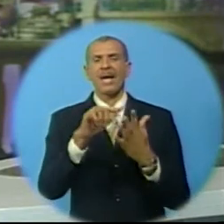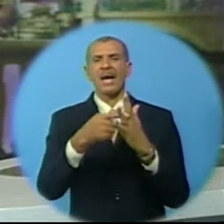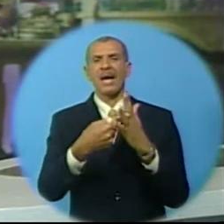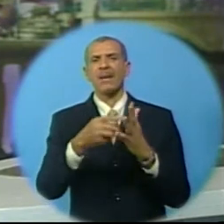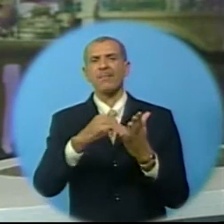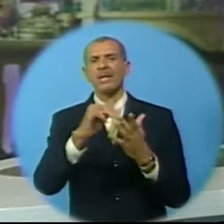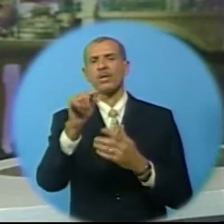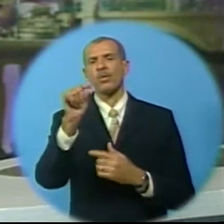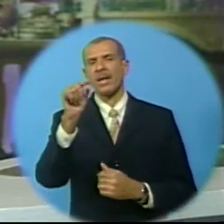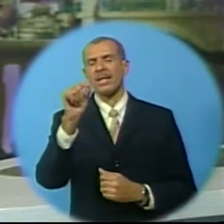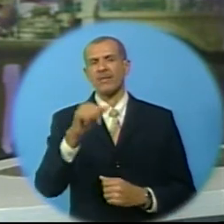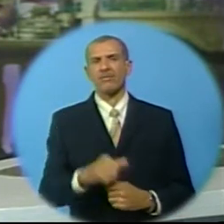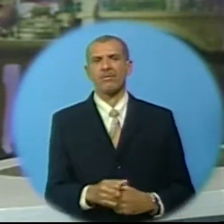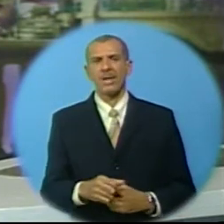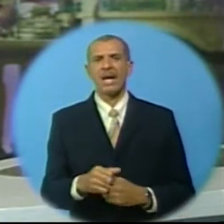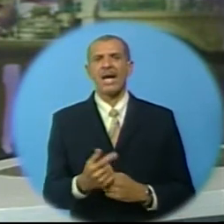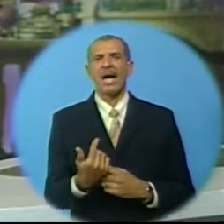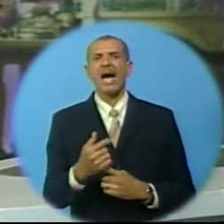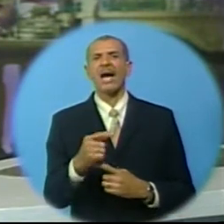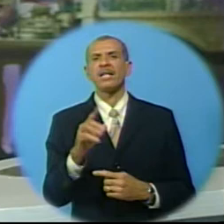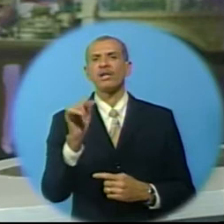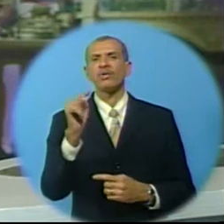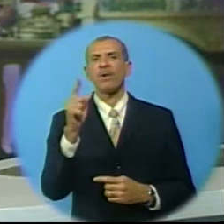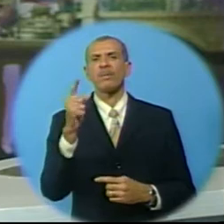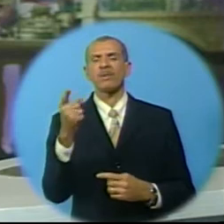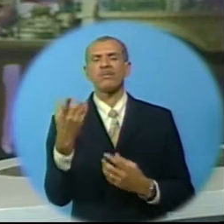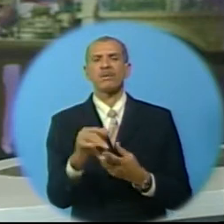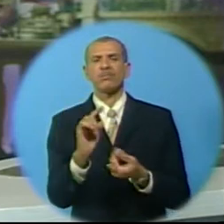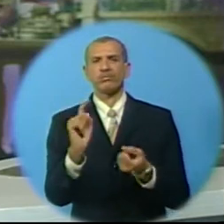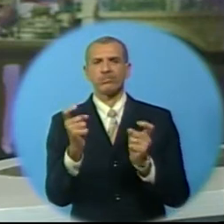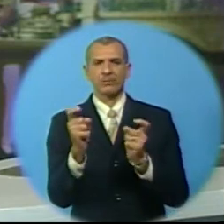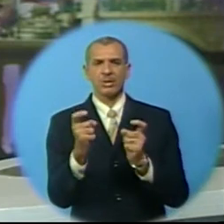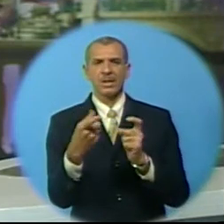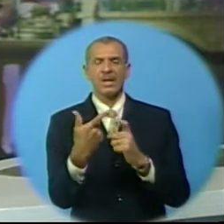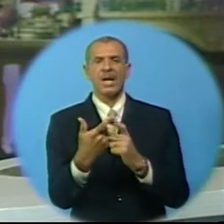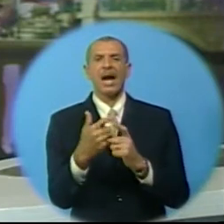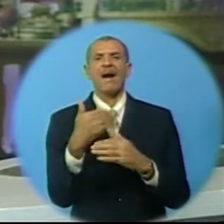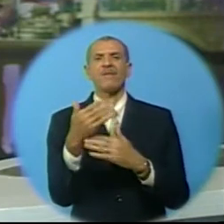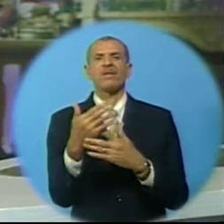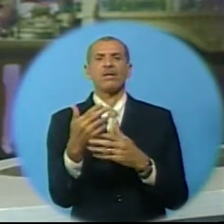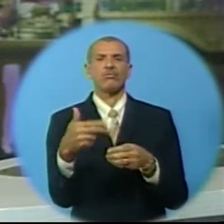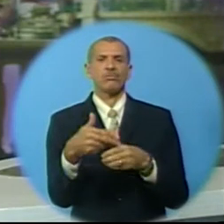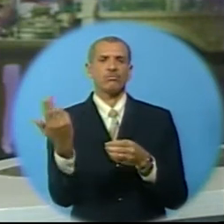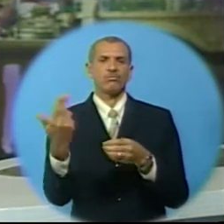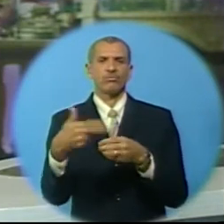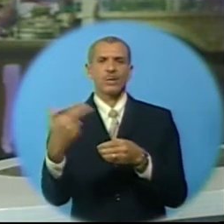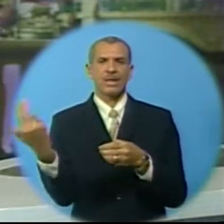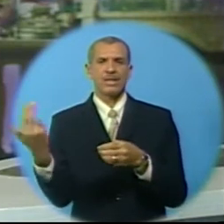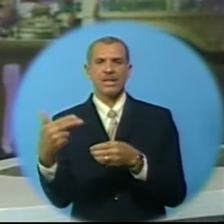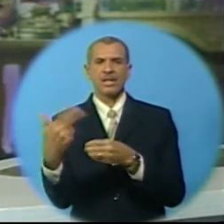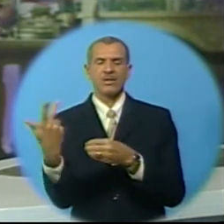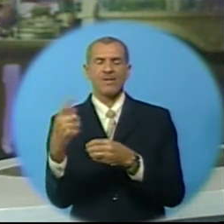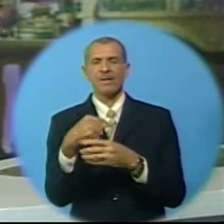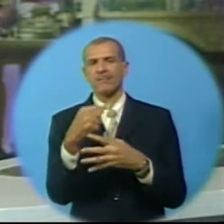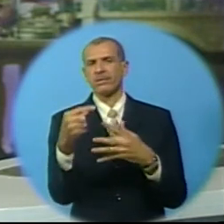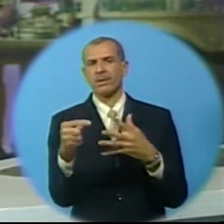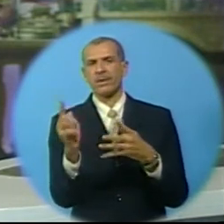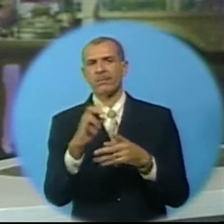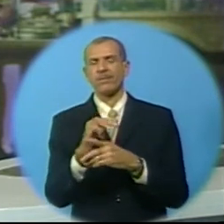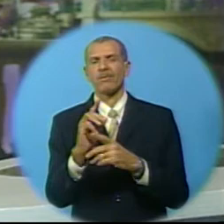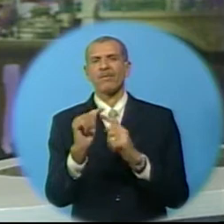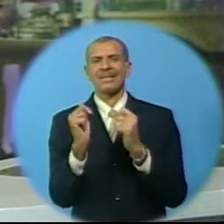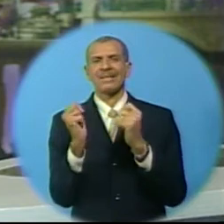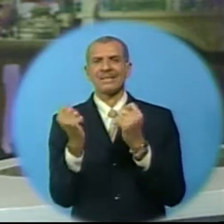year. The tribunal was reconstituted in February this year following the resignation of a number of its members of the original